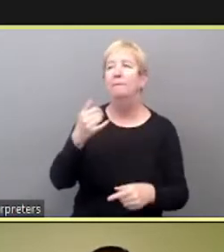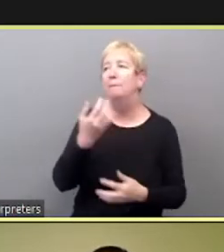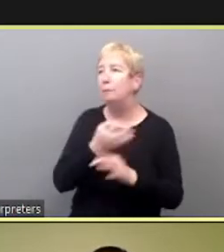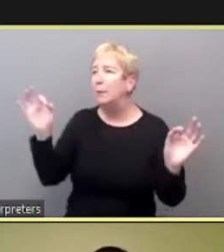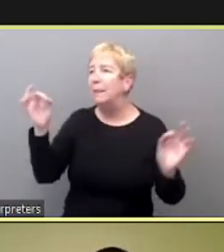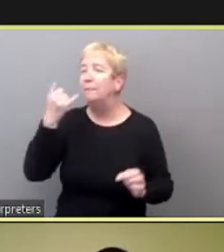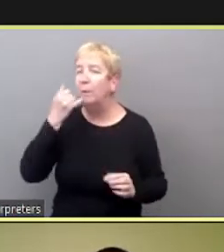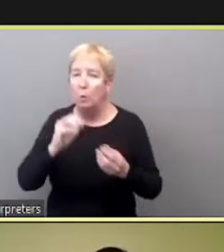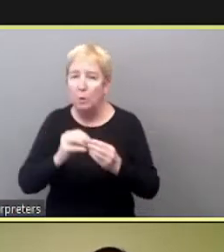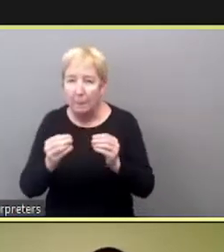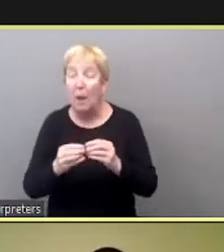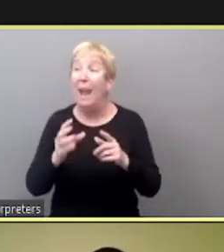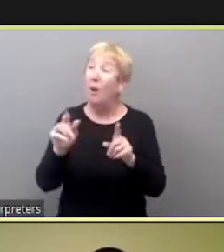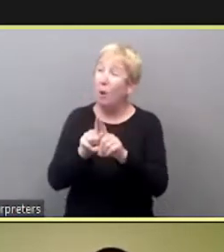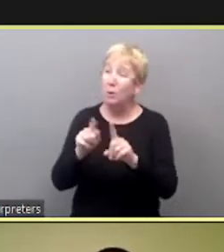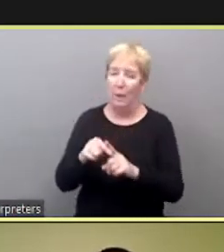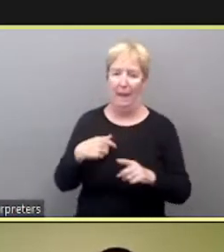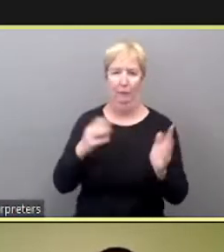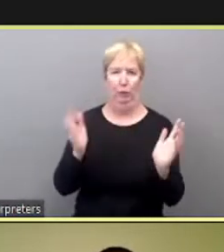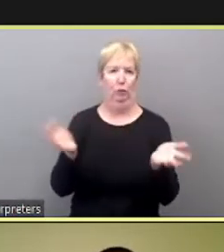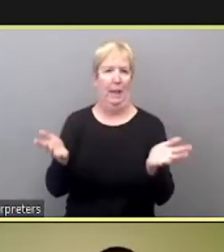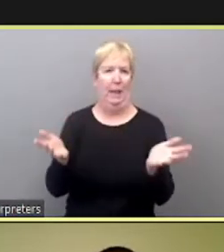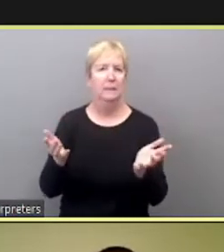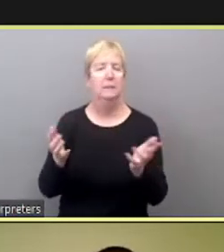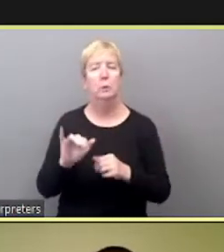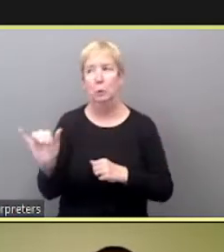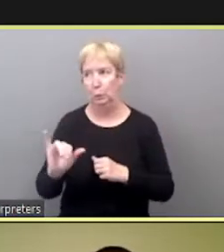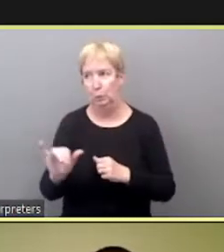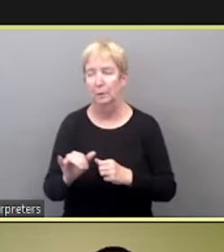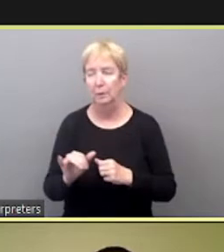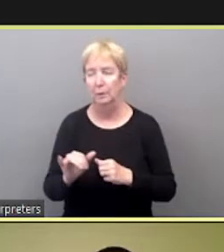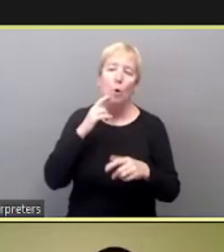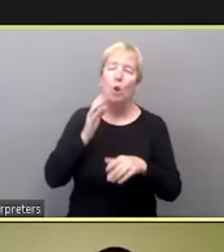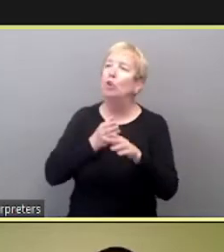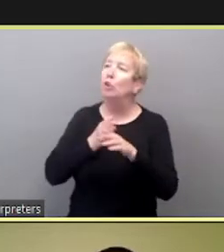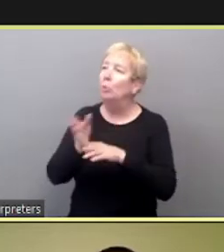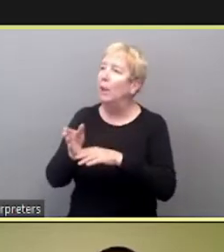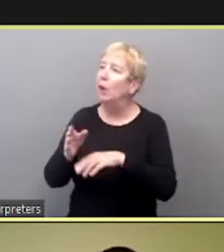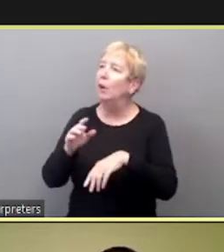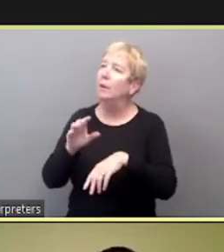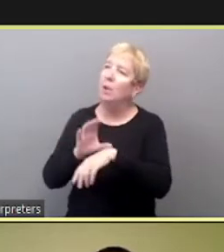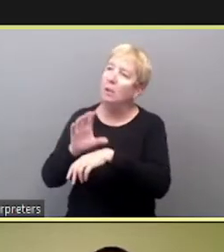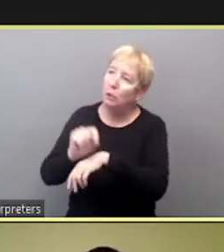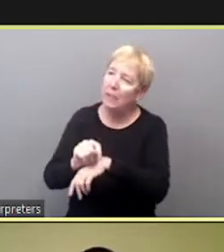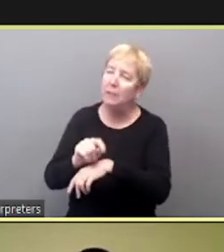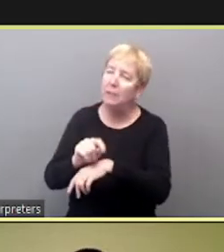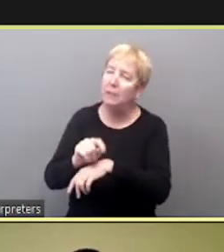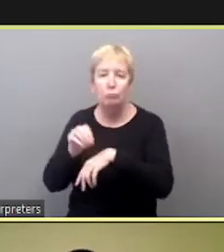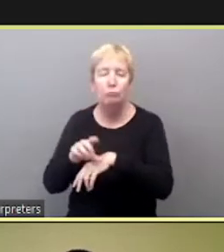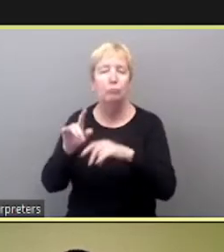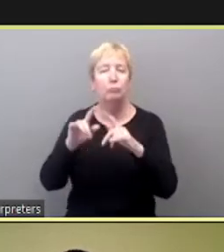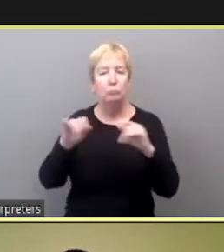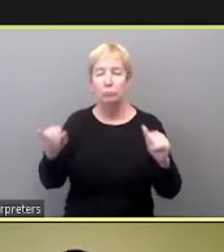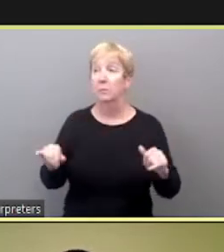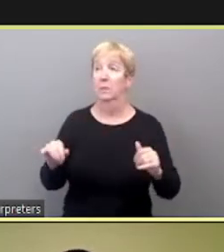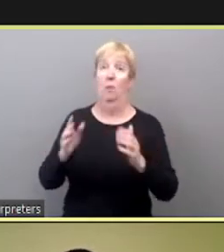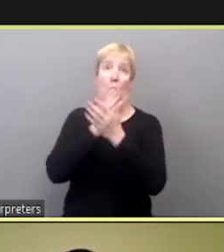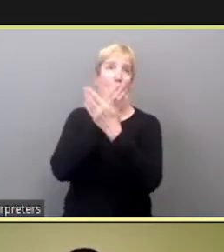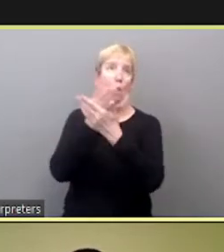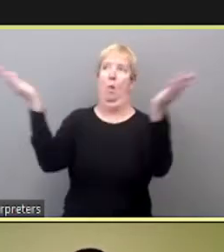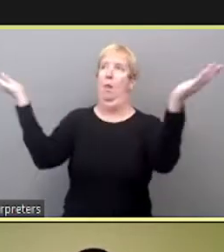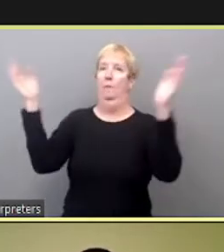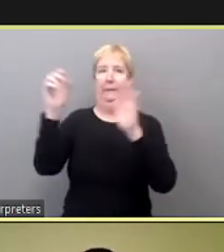chat feature to expand access to career consultations and business outreach across the state. And